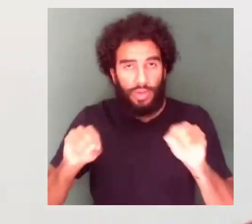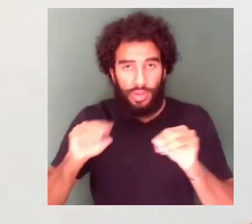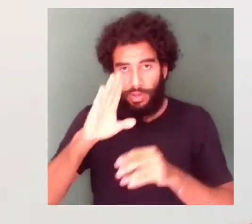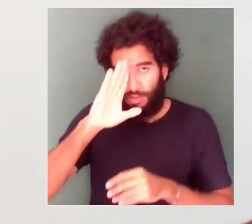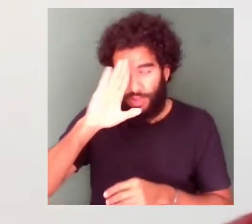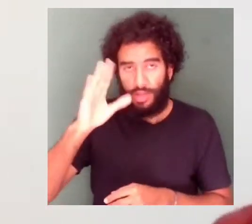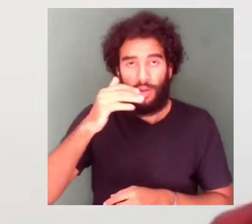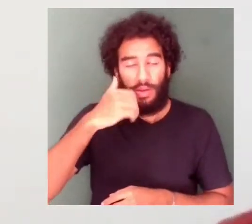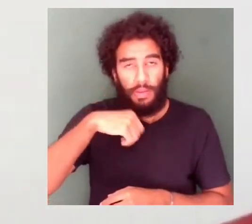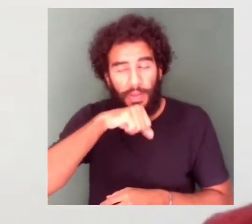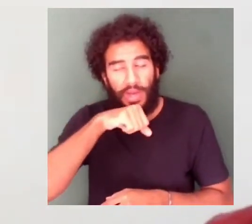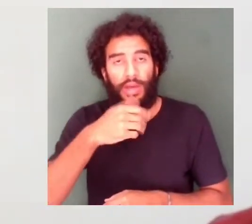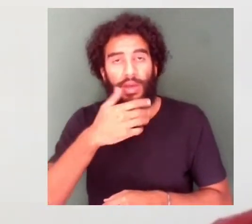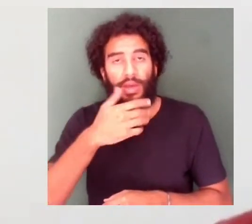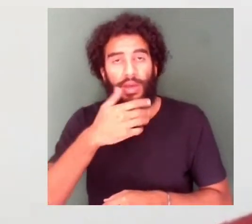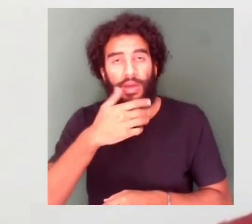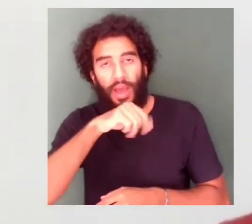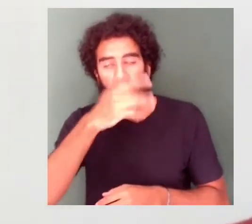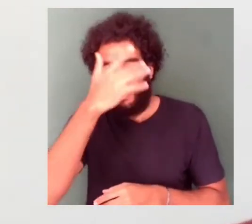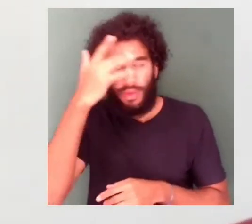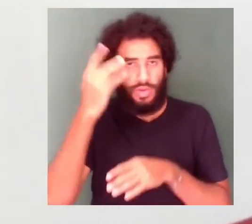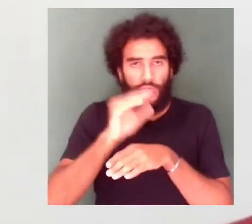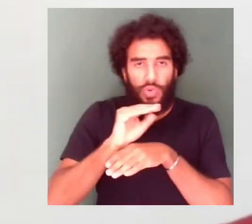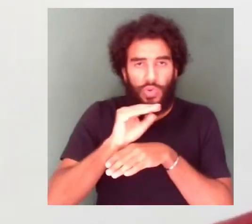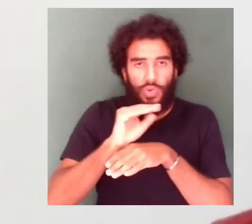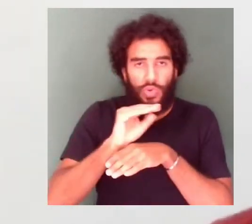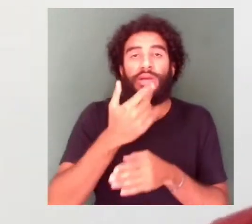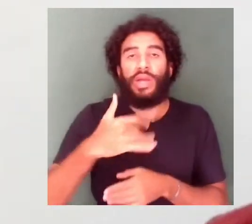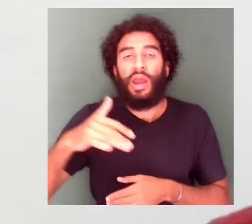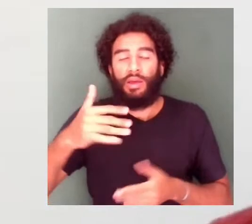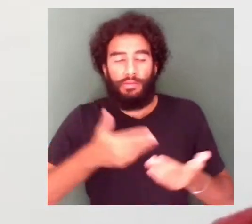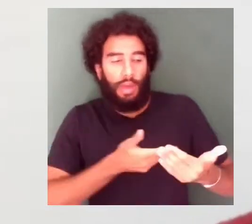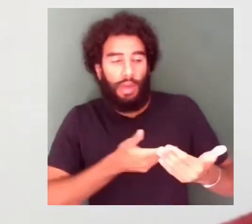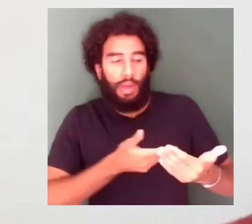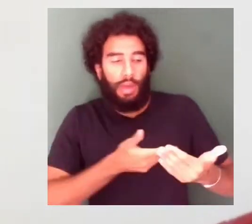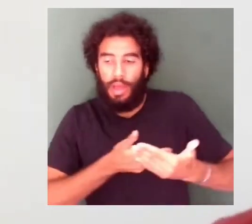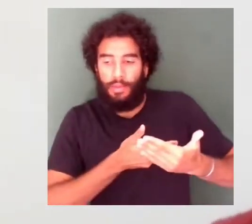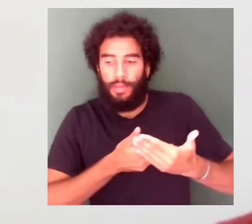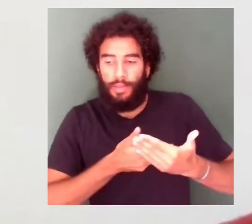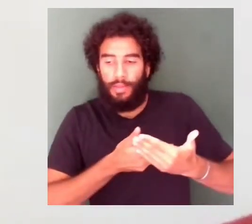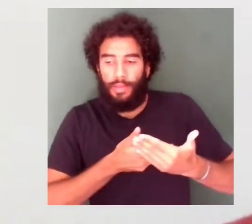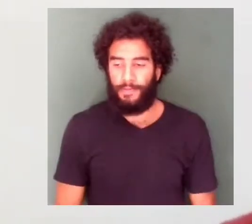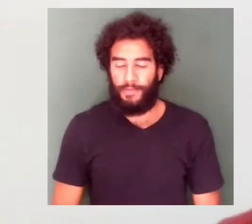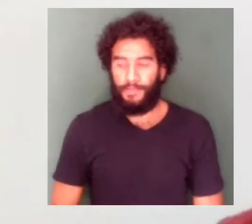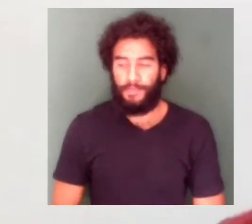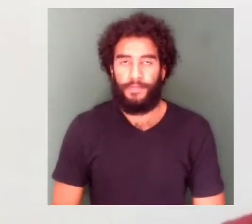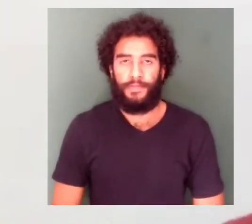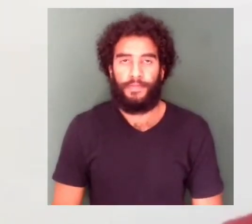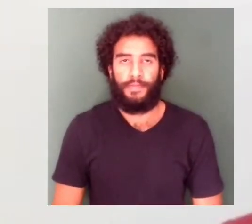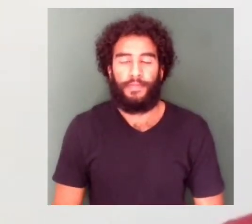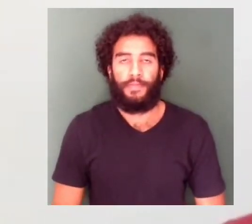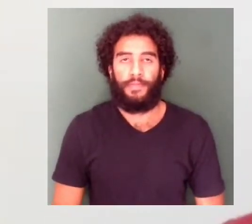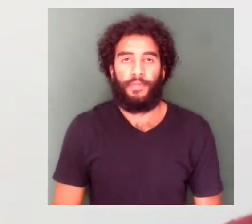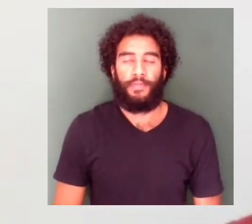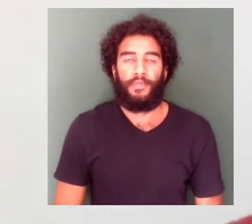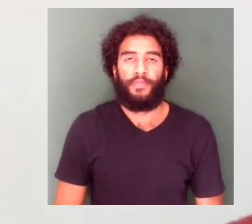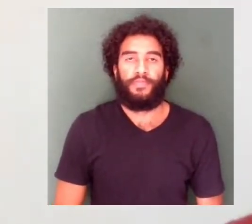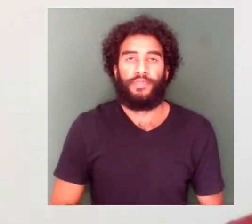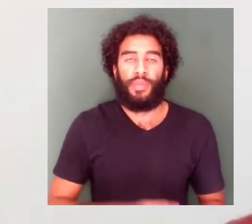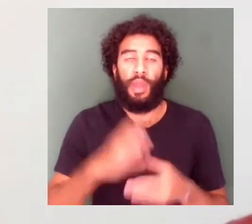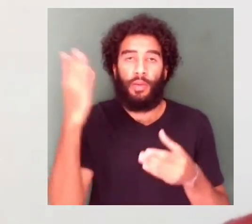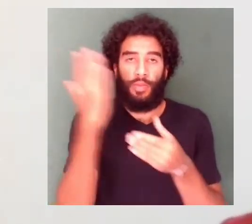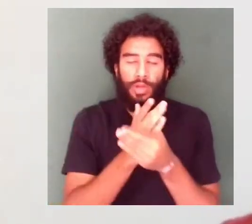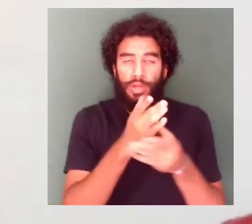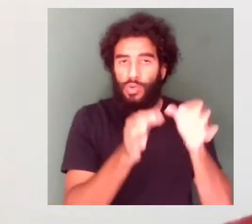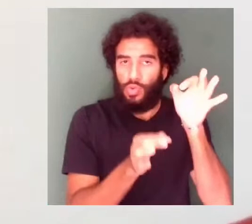to confusion, really getting things wrong and causing at the end harm